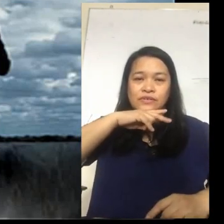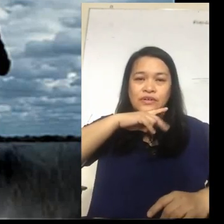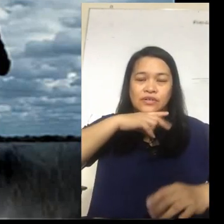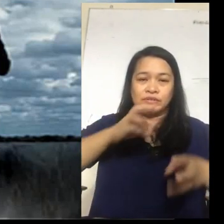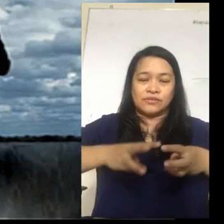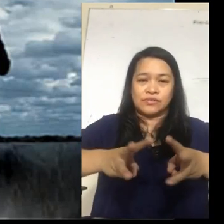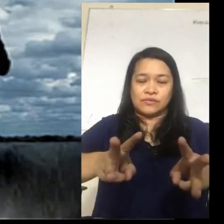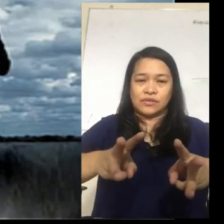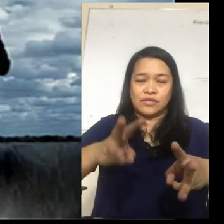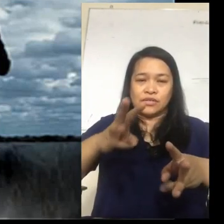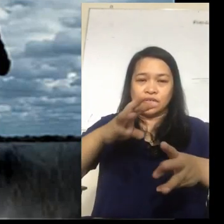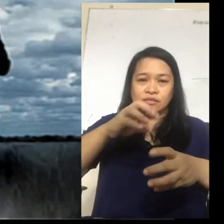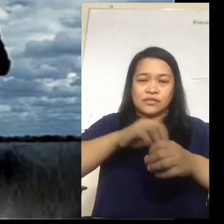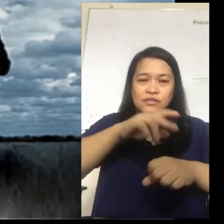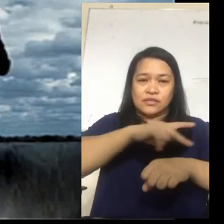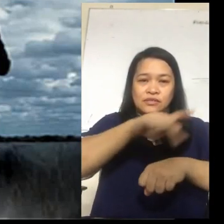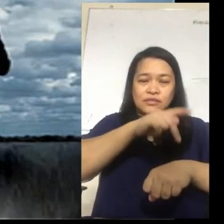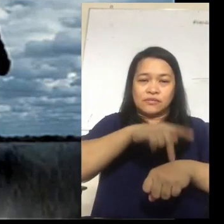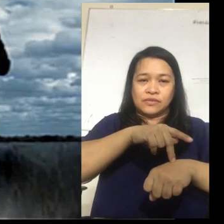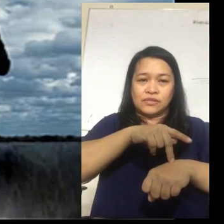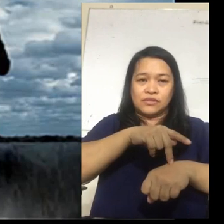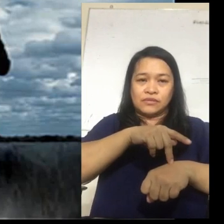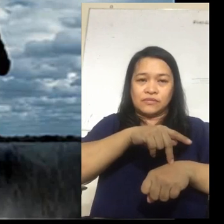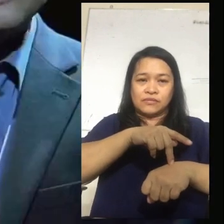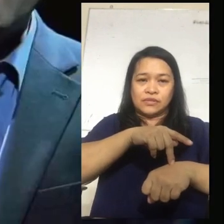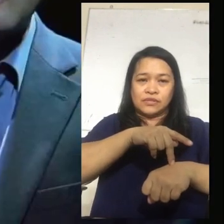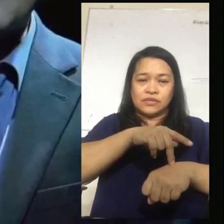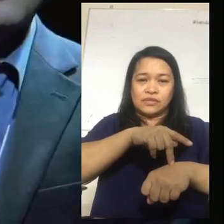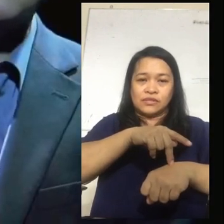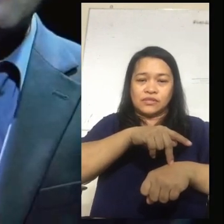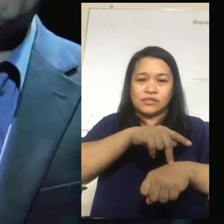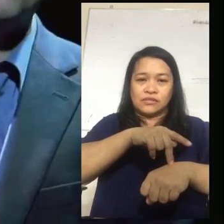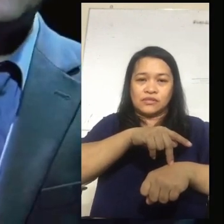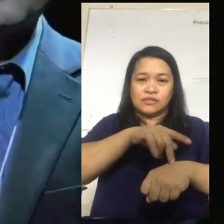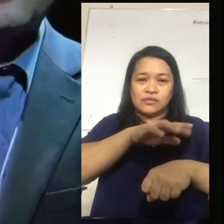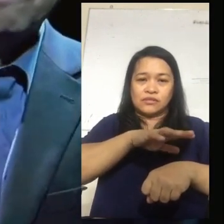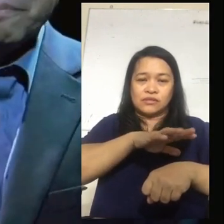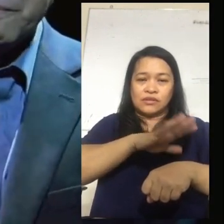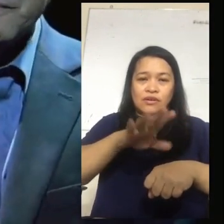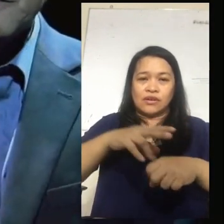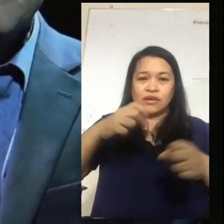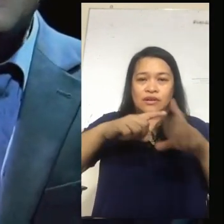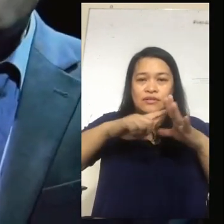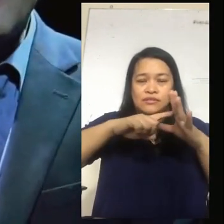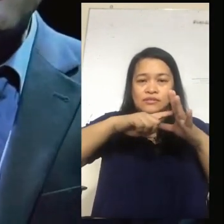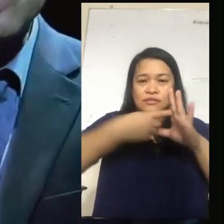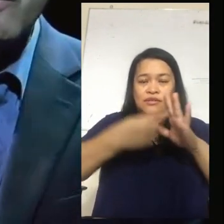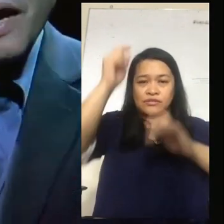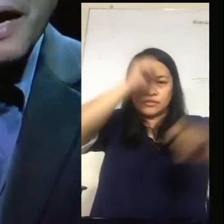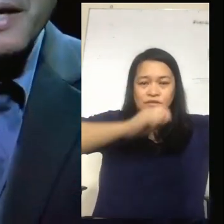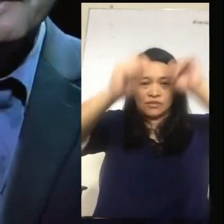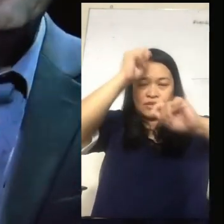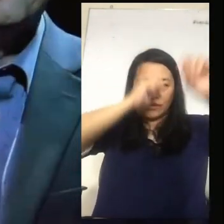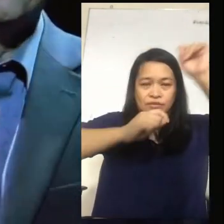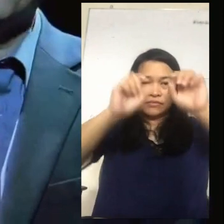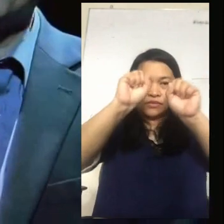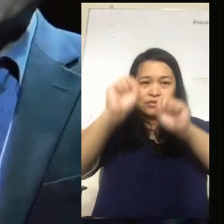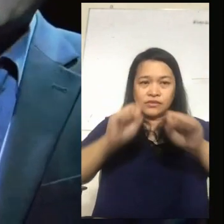ways and sizes. Sa Pilipinas, you know, nagsisimula na ang typhoon season. Mga bagyo sa